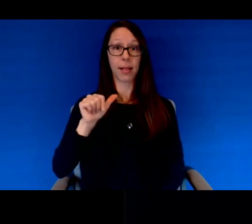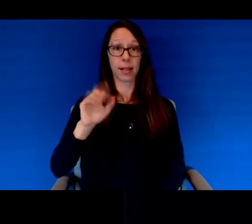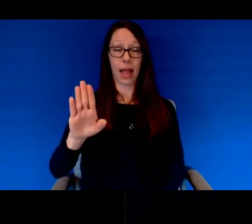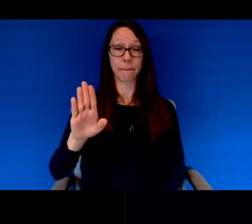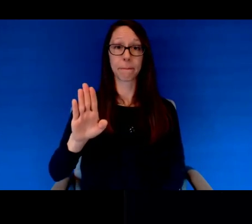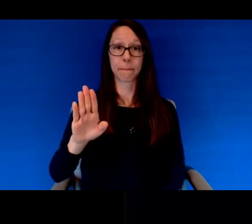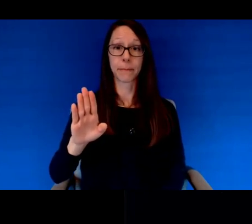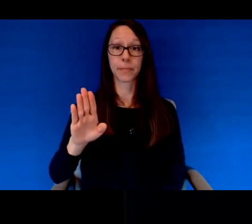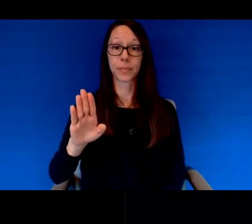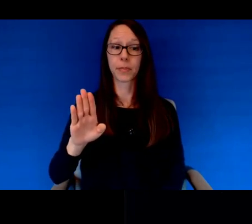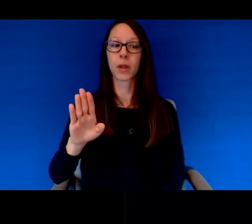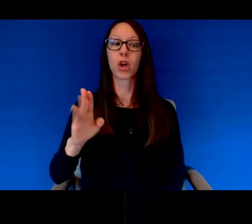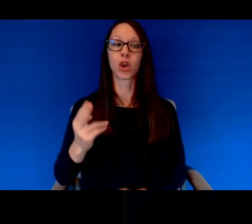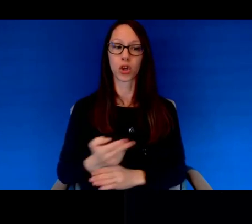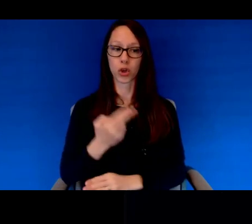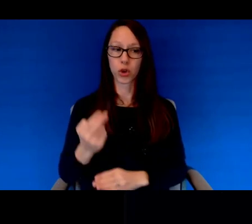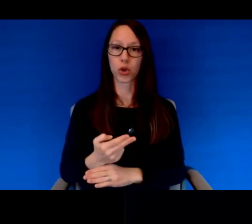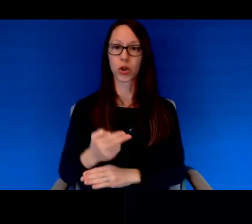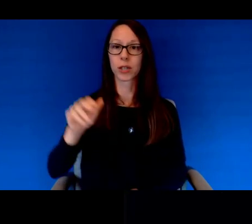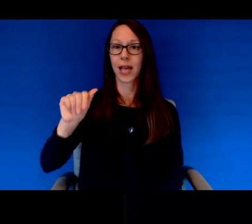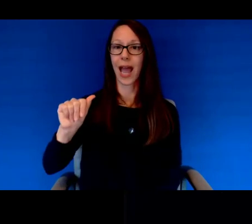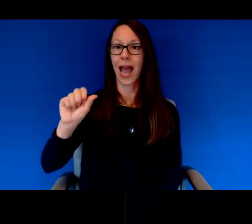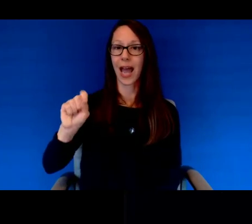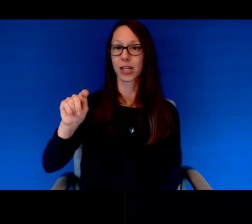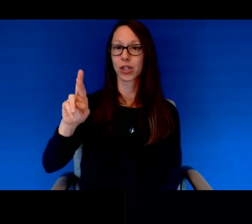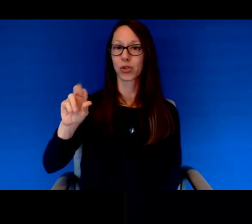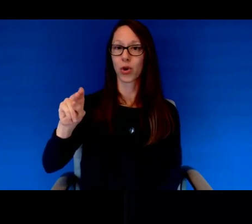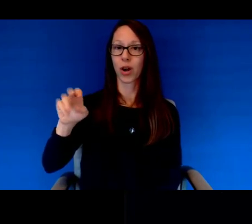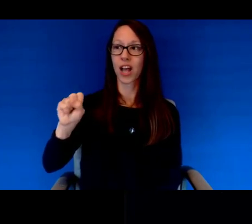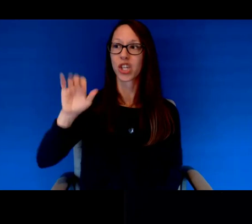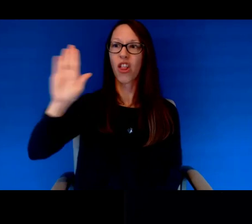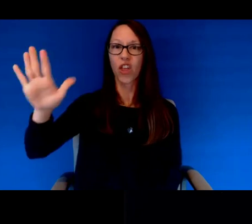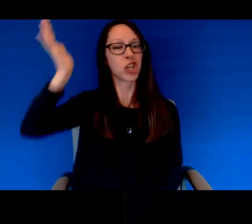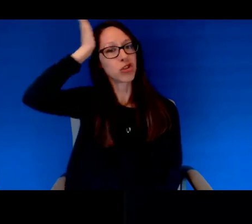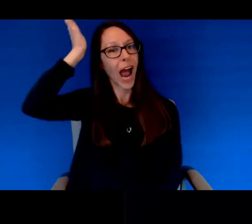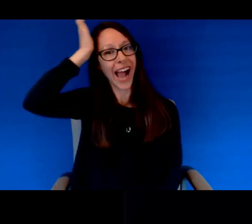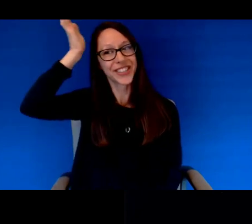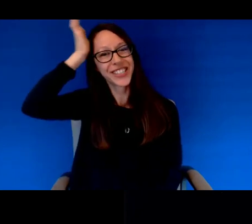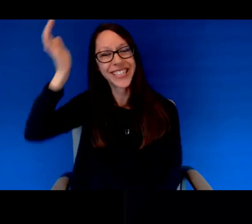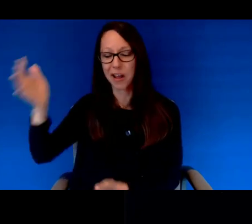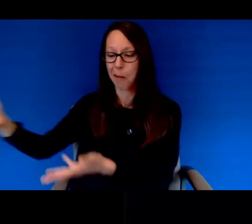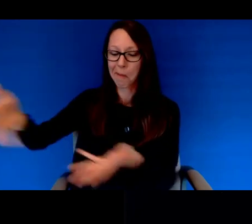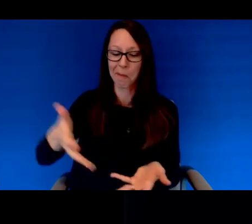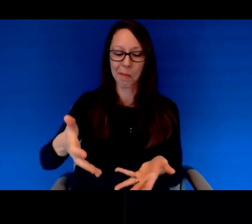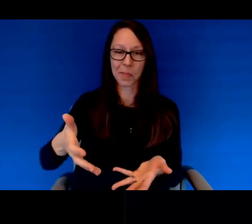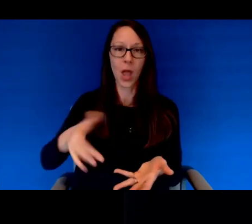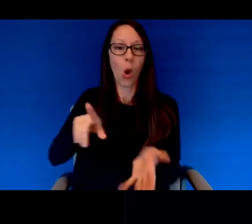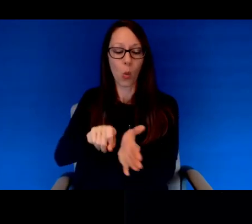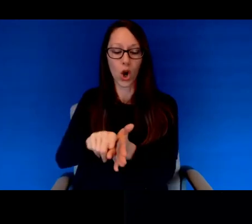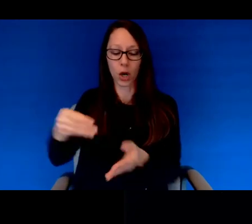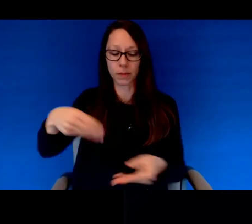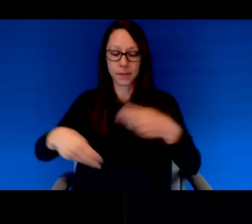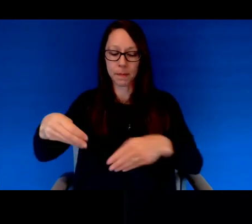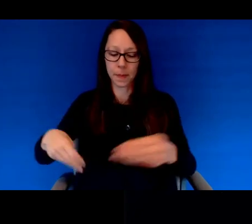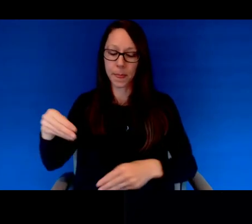we've used the astronauts' trash and we've let worms break it down to make a fertilizer to add that organic